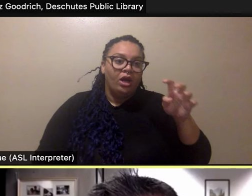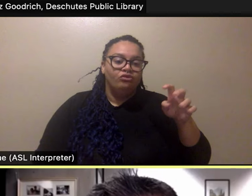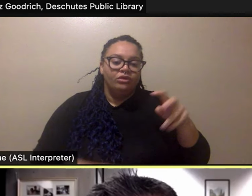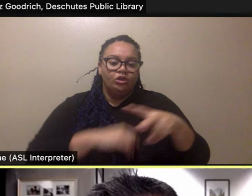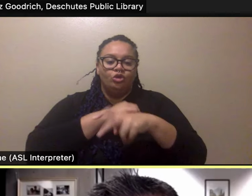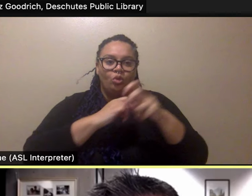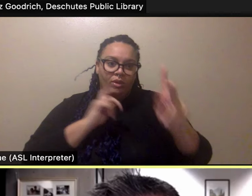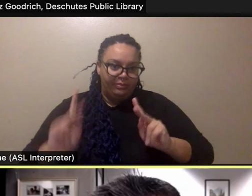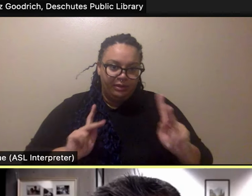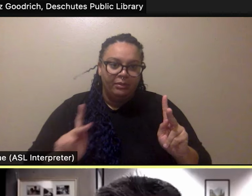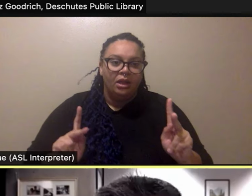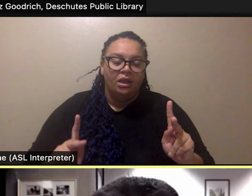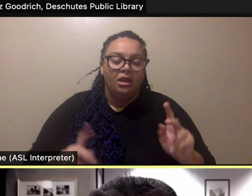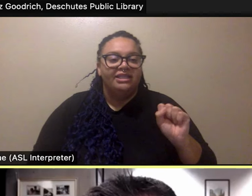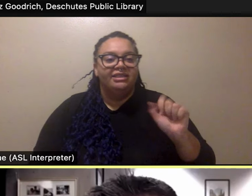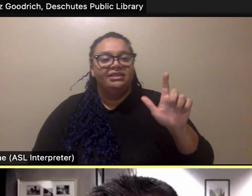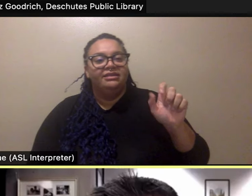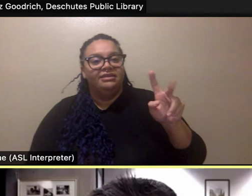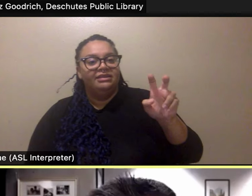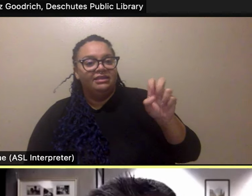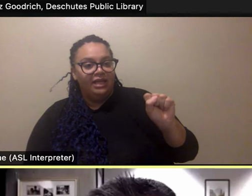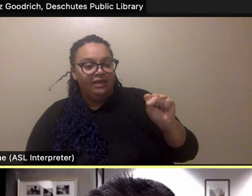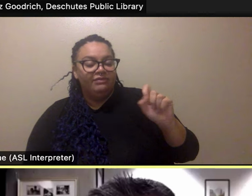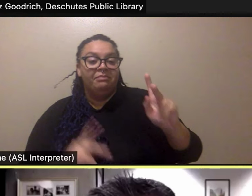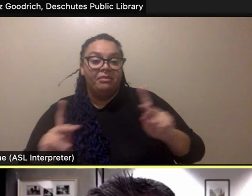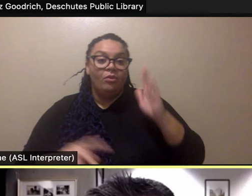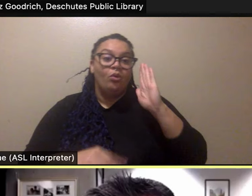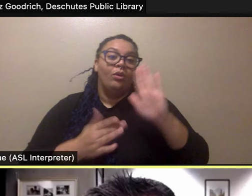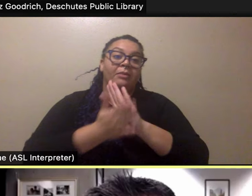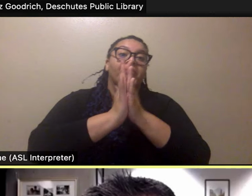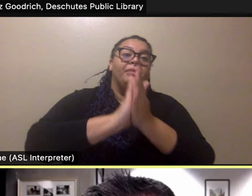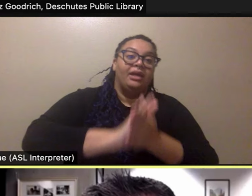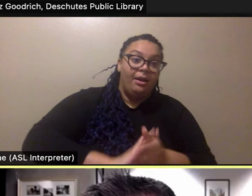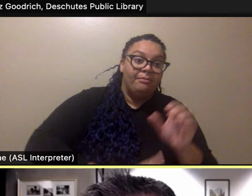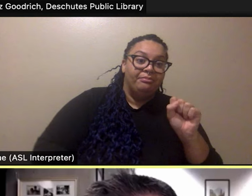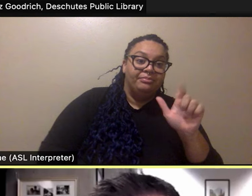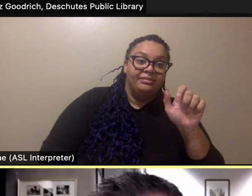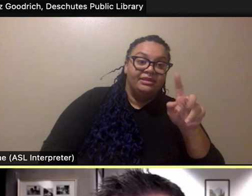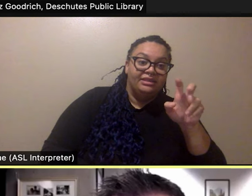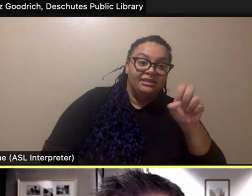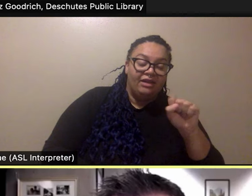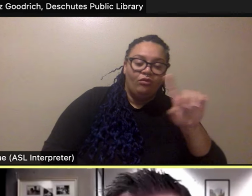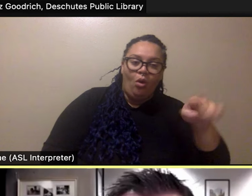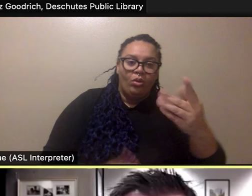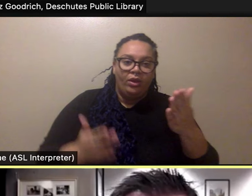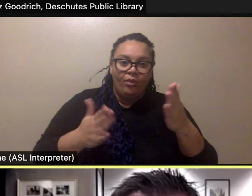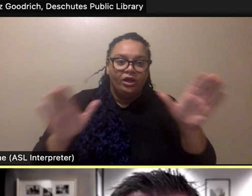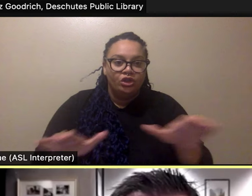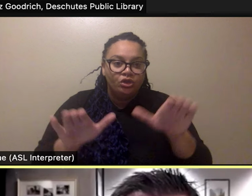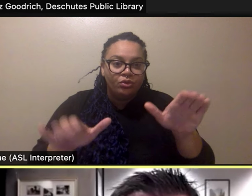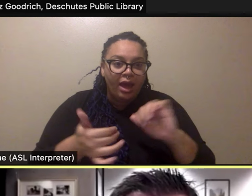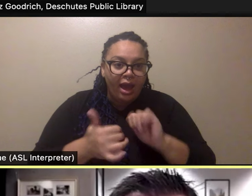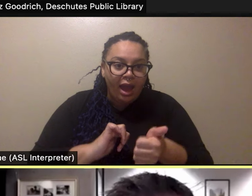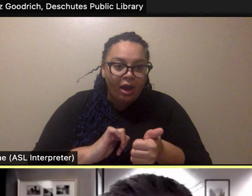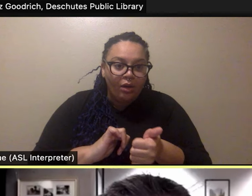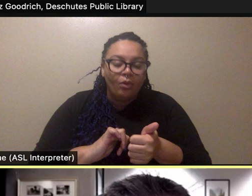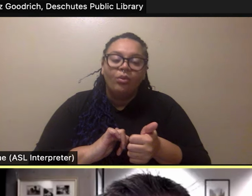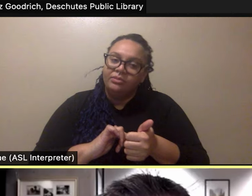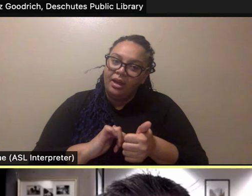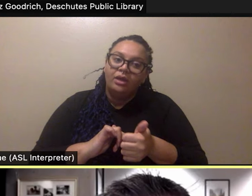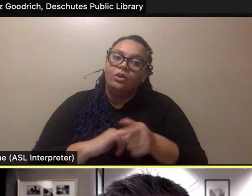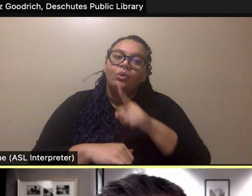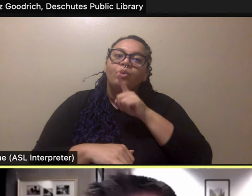captive slaves, people about to become slaves. And, the only way you could do that was by an extreme system